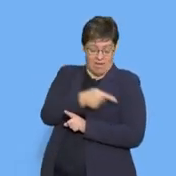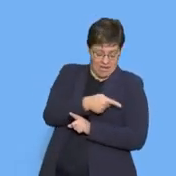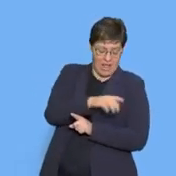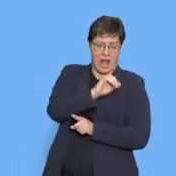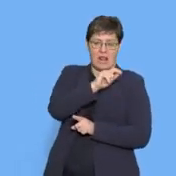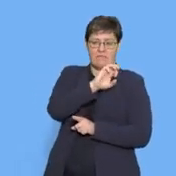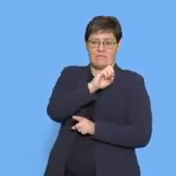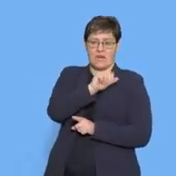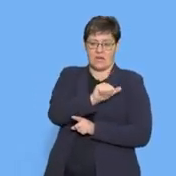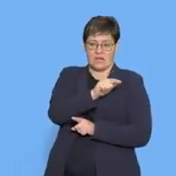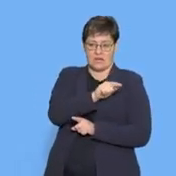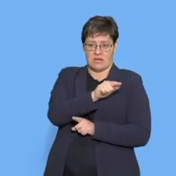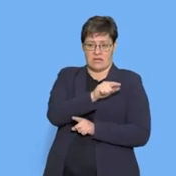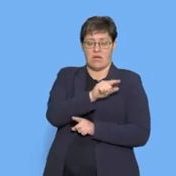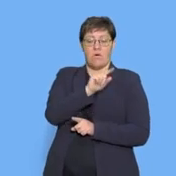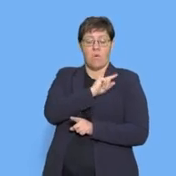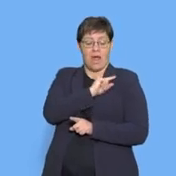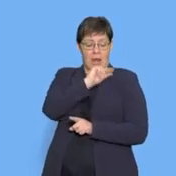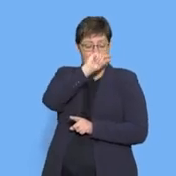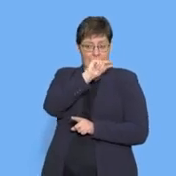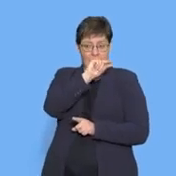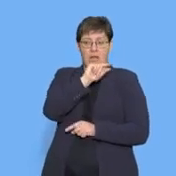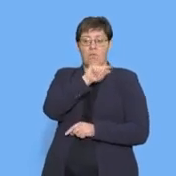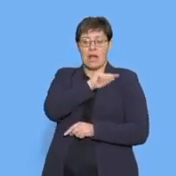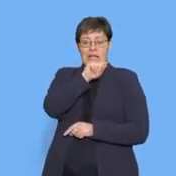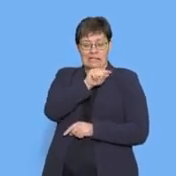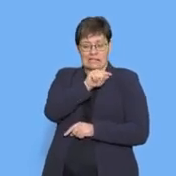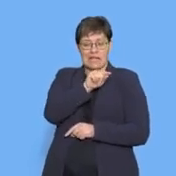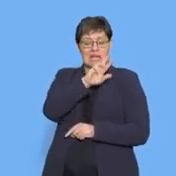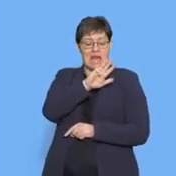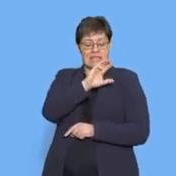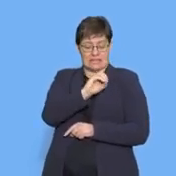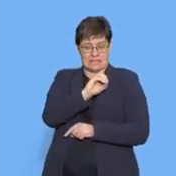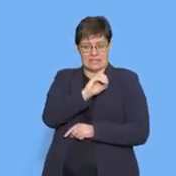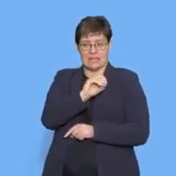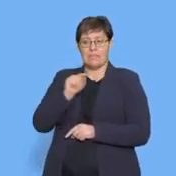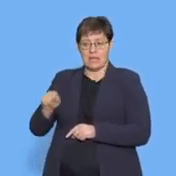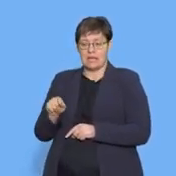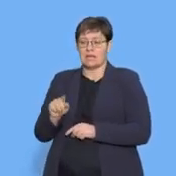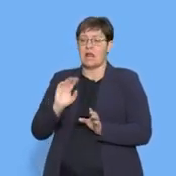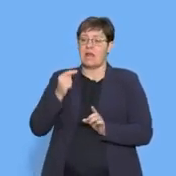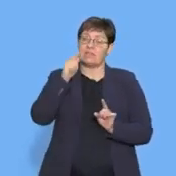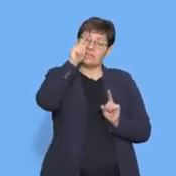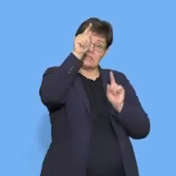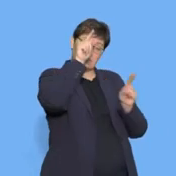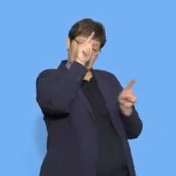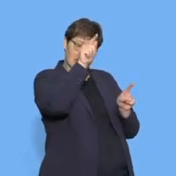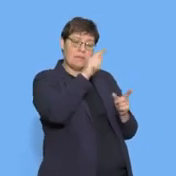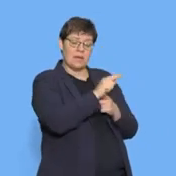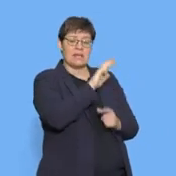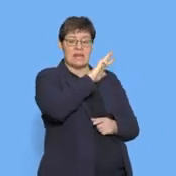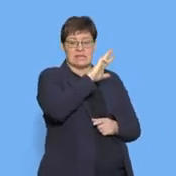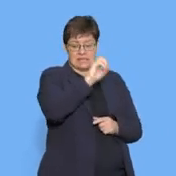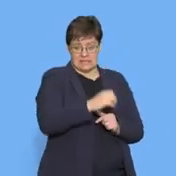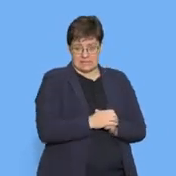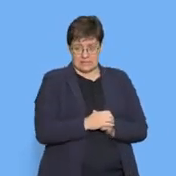alpha. So, what will A just be? So, because this angle is 90, it means the two remaining angles